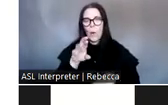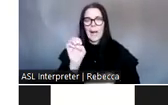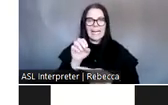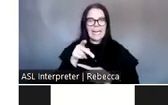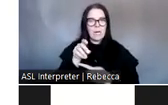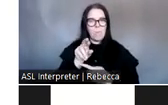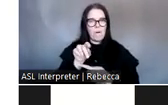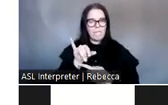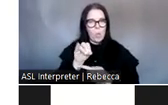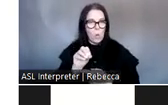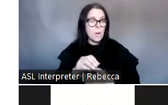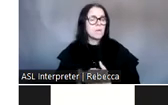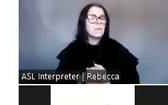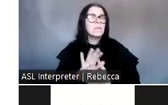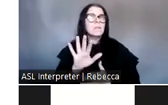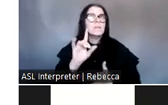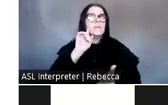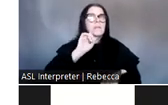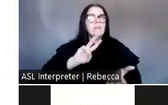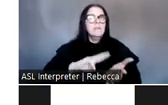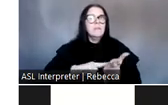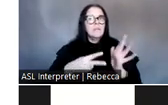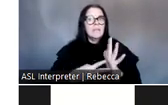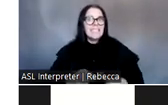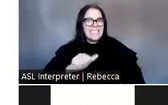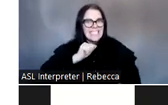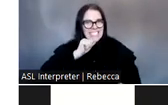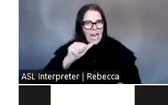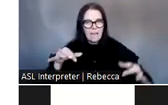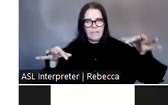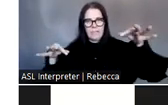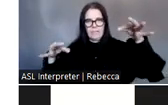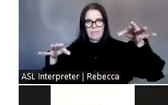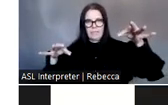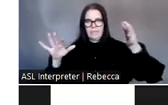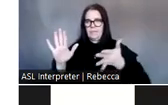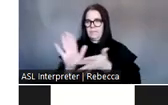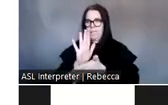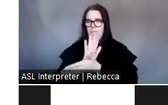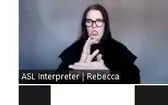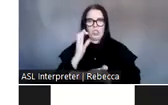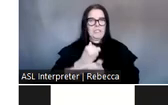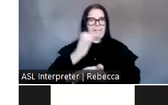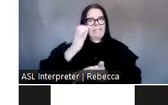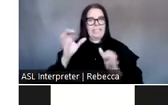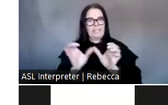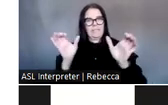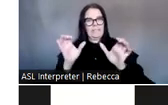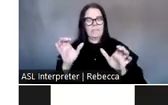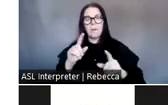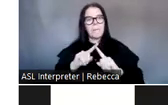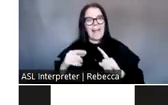be not necessarily a paper-based evidence of completion, but a digital evidence of